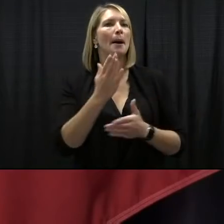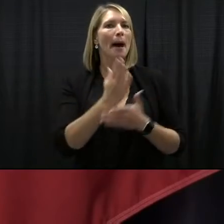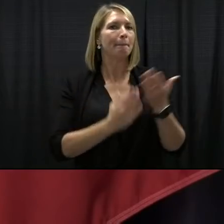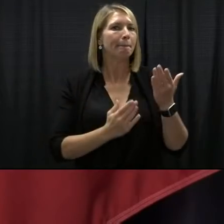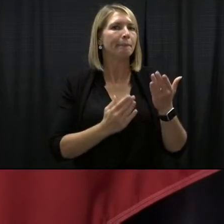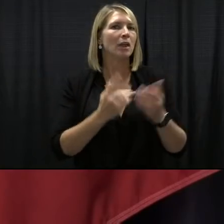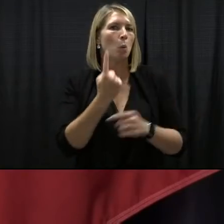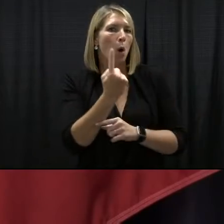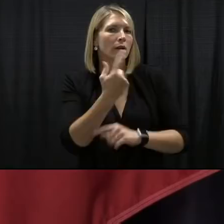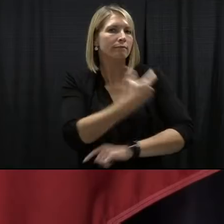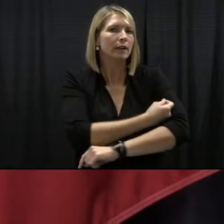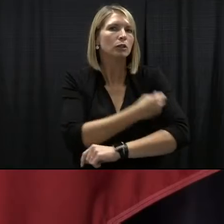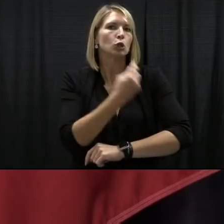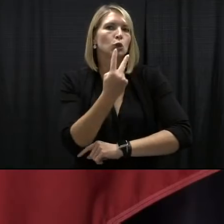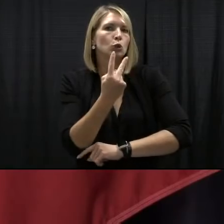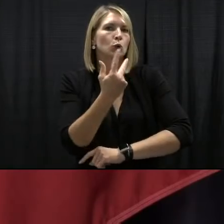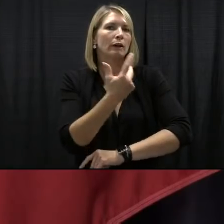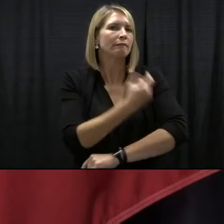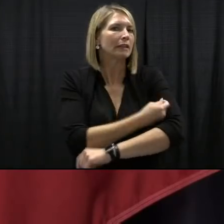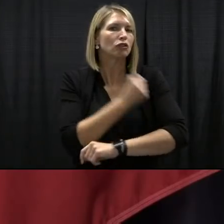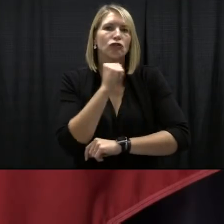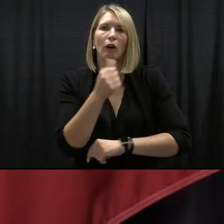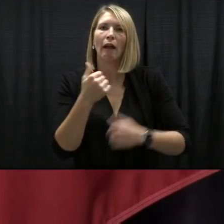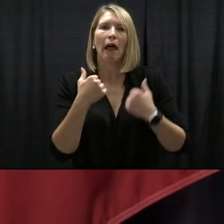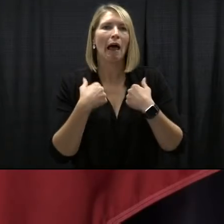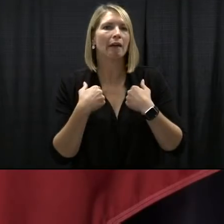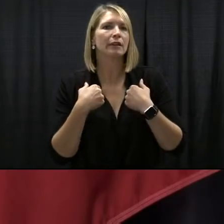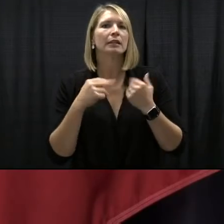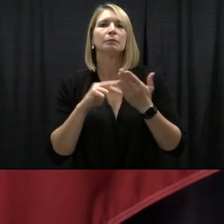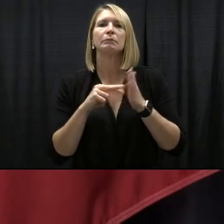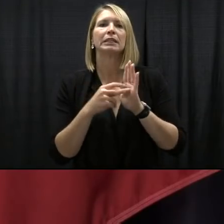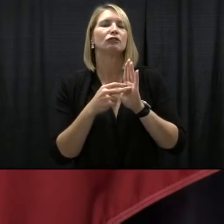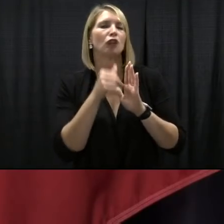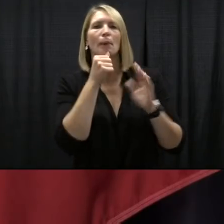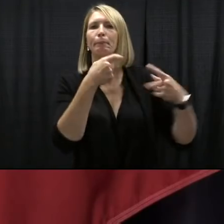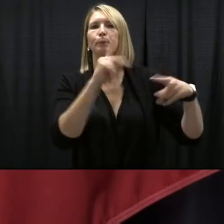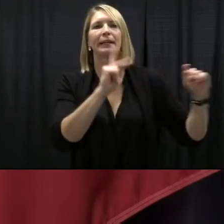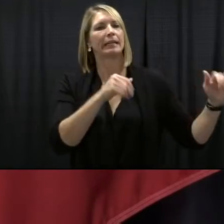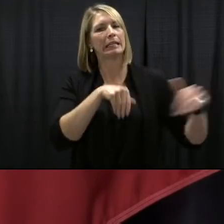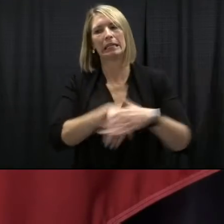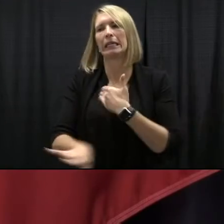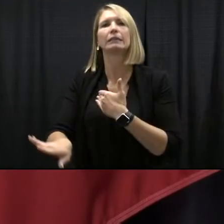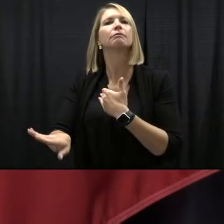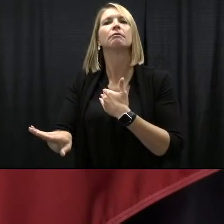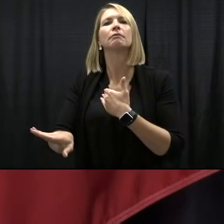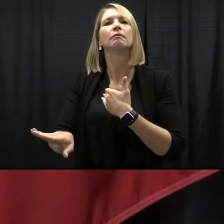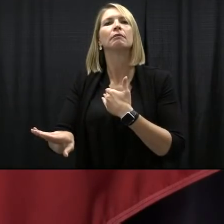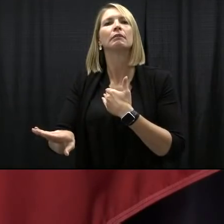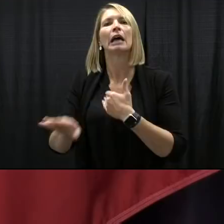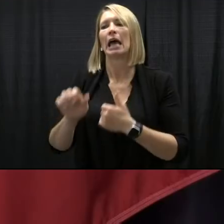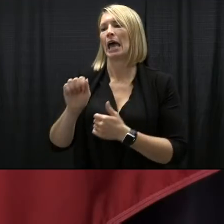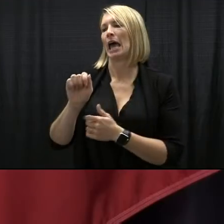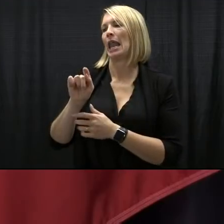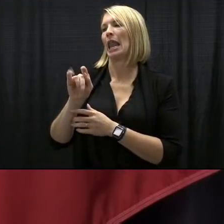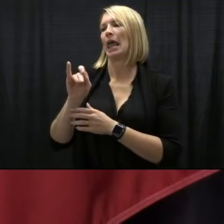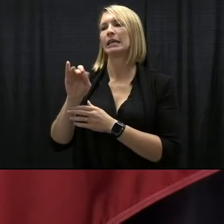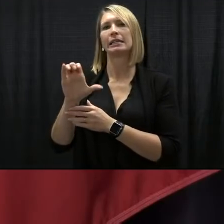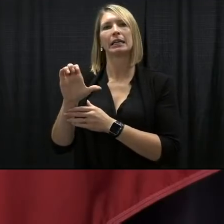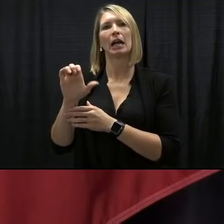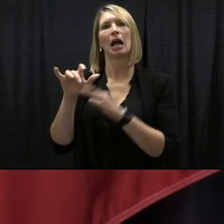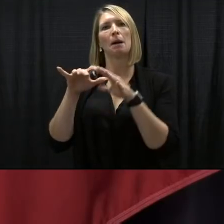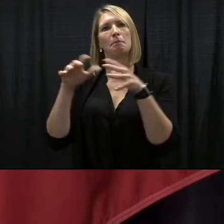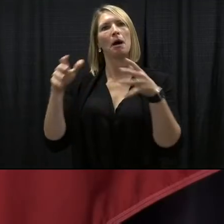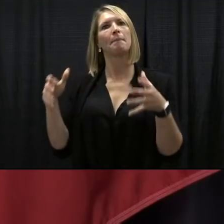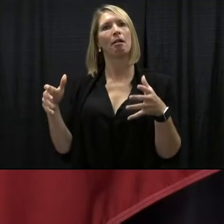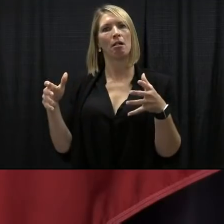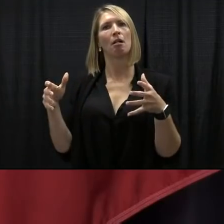vaccinated or unvaccinated, similar to travelers from the rest of the country. Having an Atlantic bubble was low risk in the summer when the entire